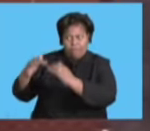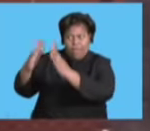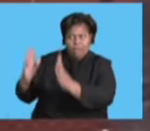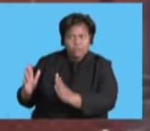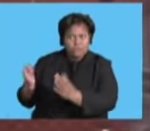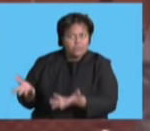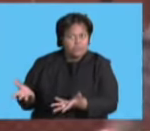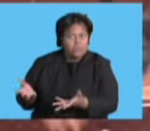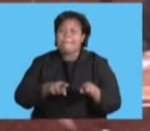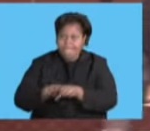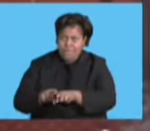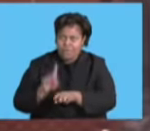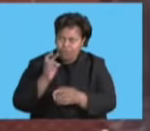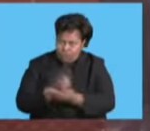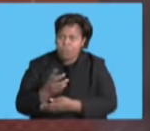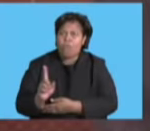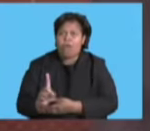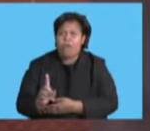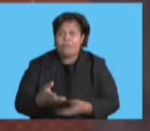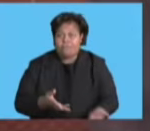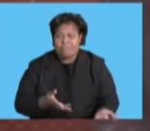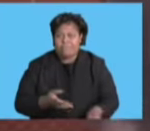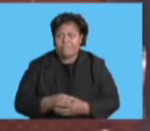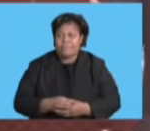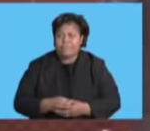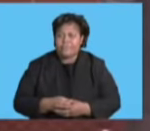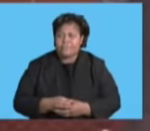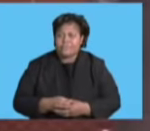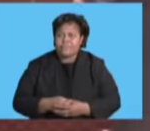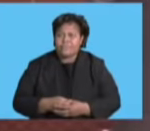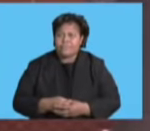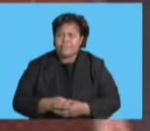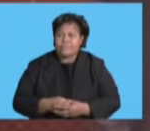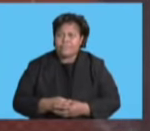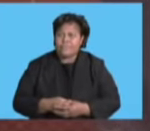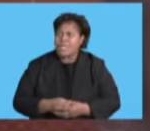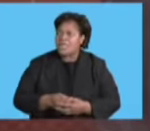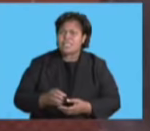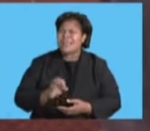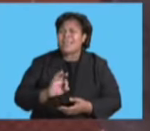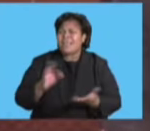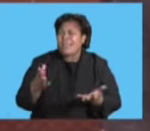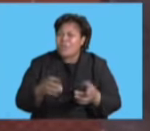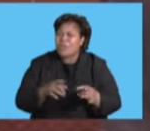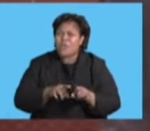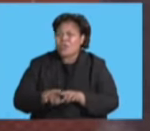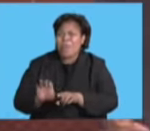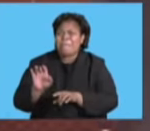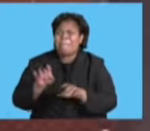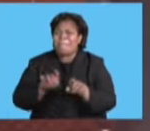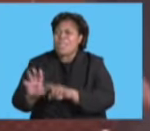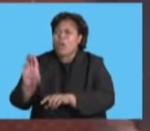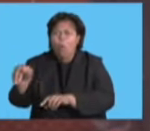said. That's what he said. Order. It couldn't have been clearer than this, Honourable Speaker.